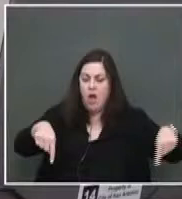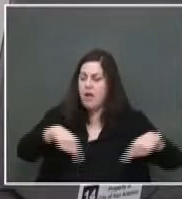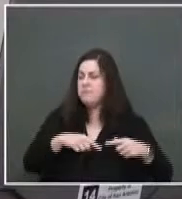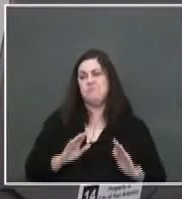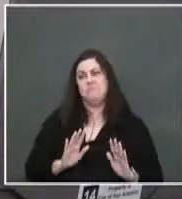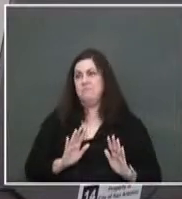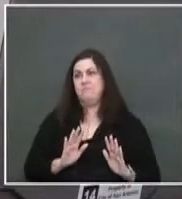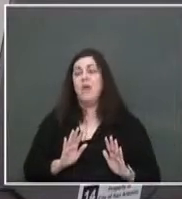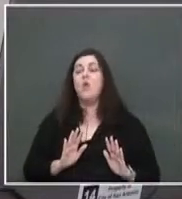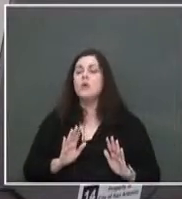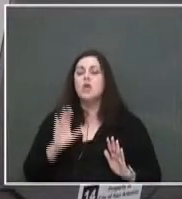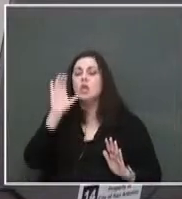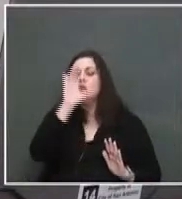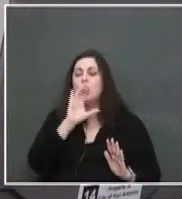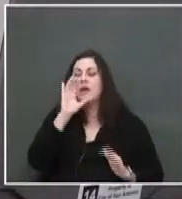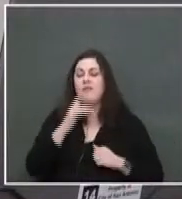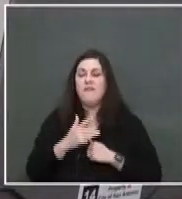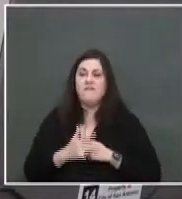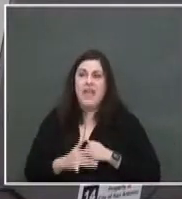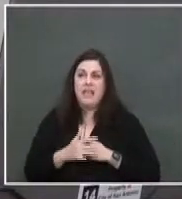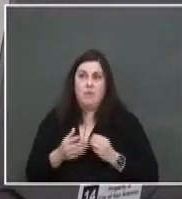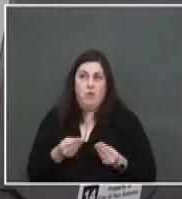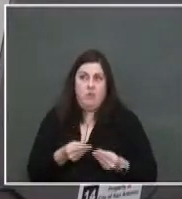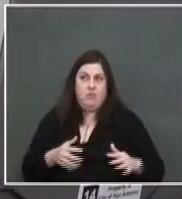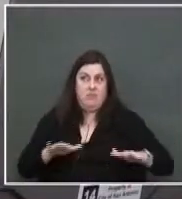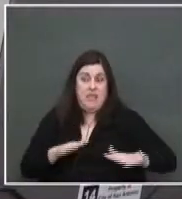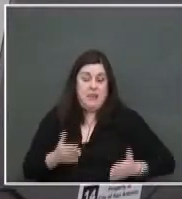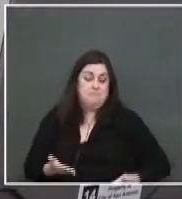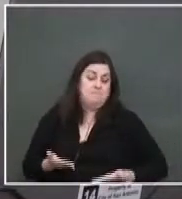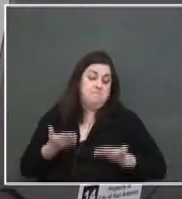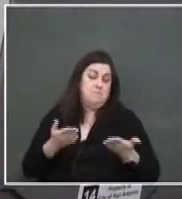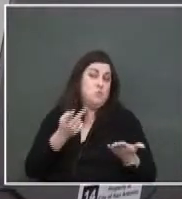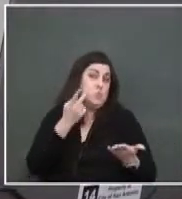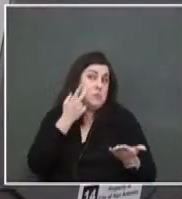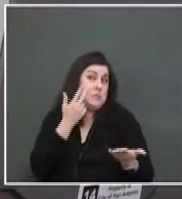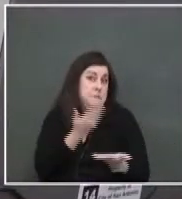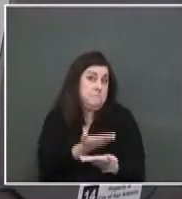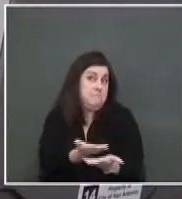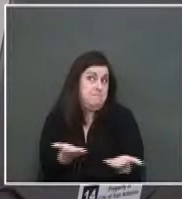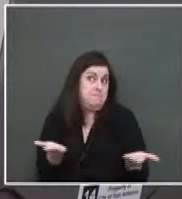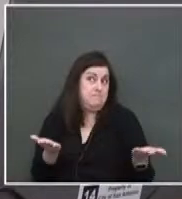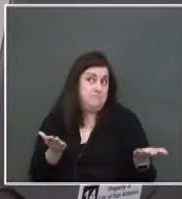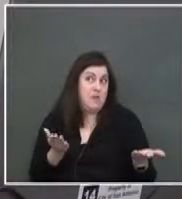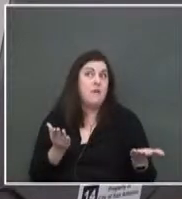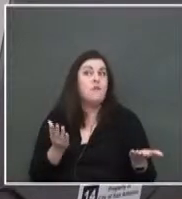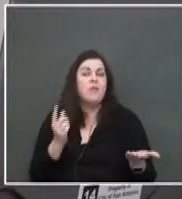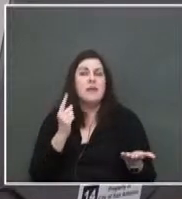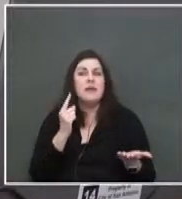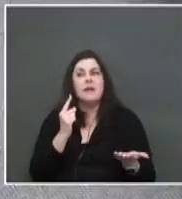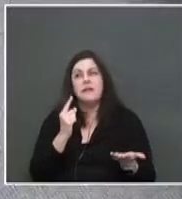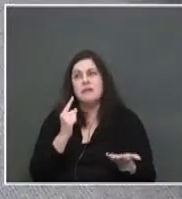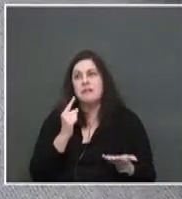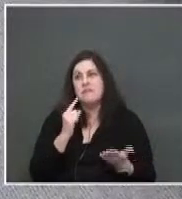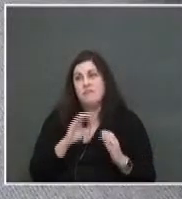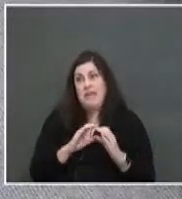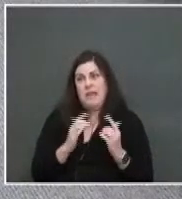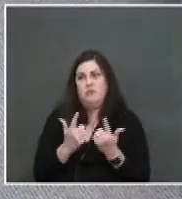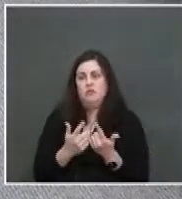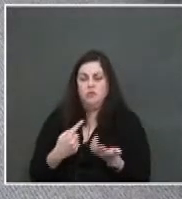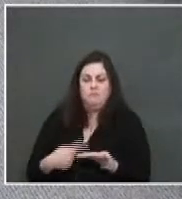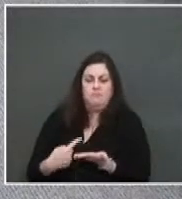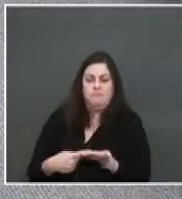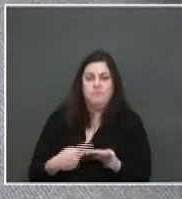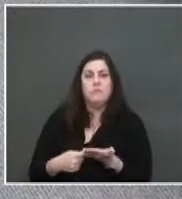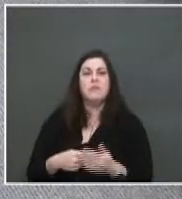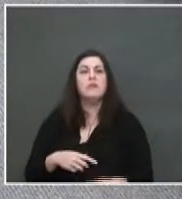was something that you would like for the city to explore. Yeah, and so, I mean, I think that's, the bigger